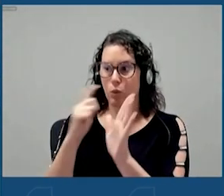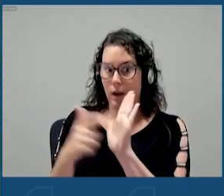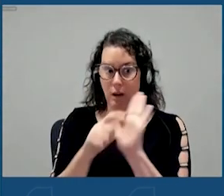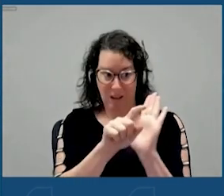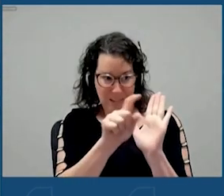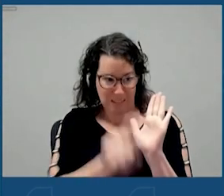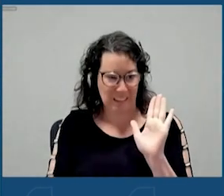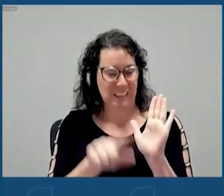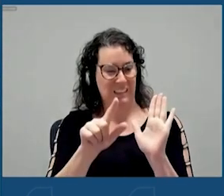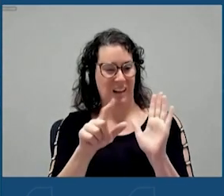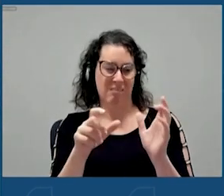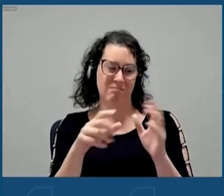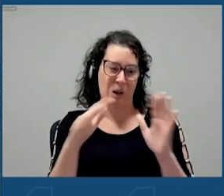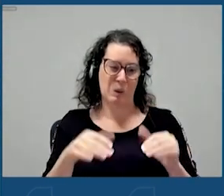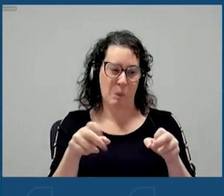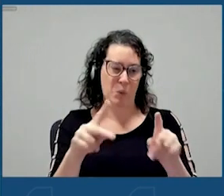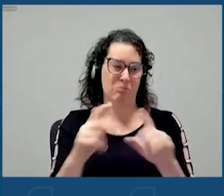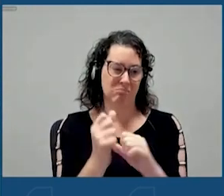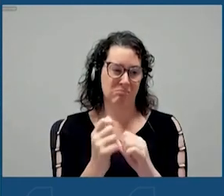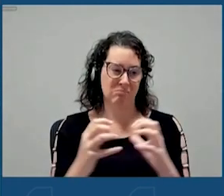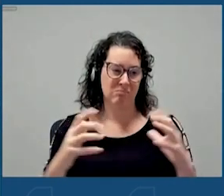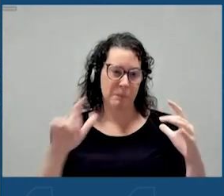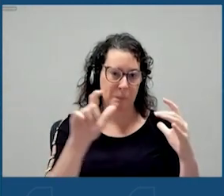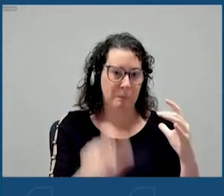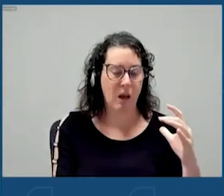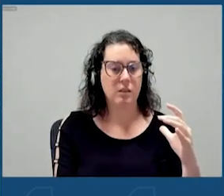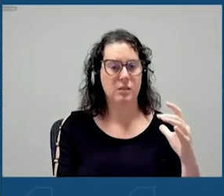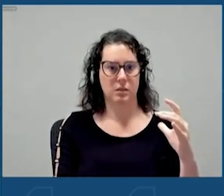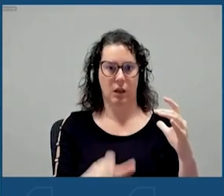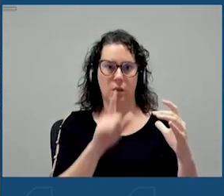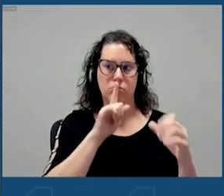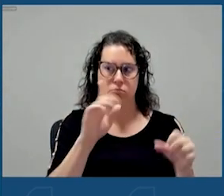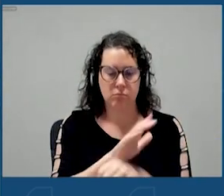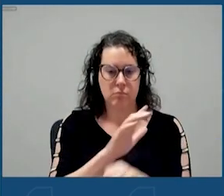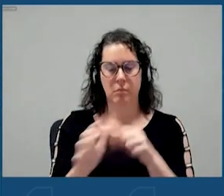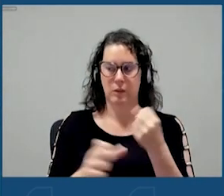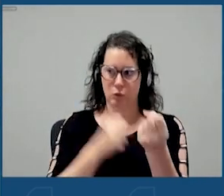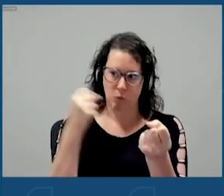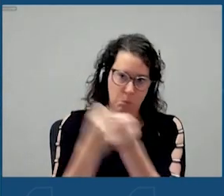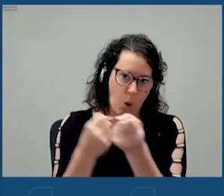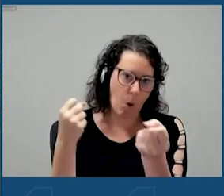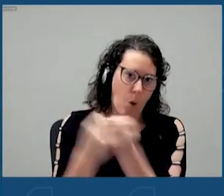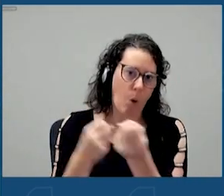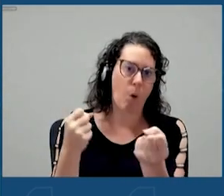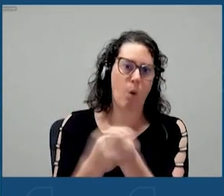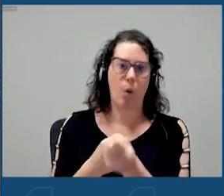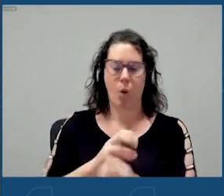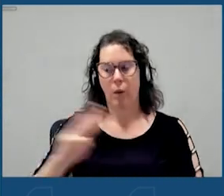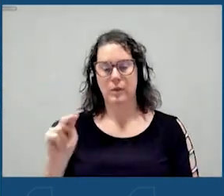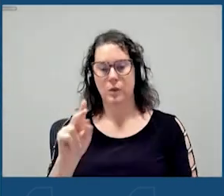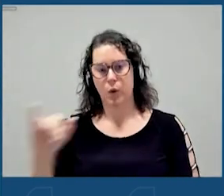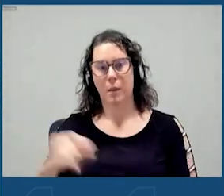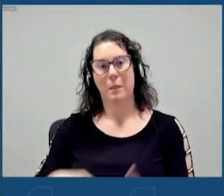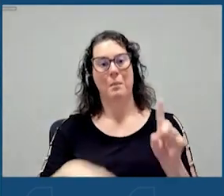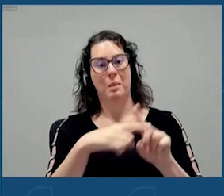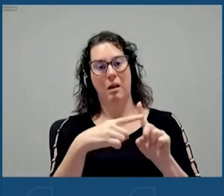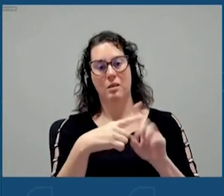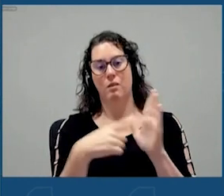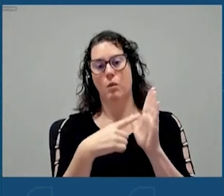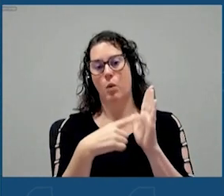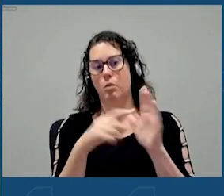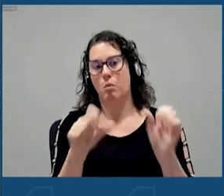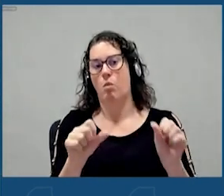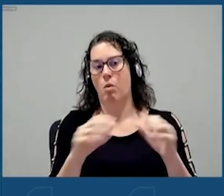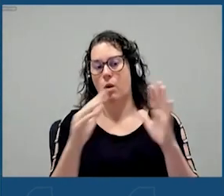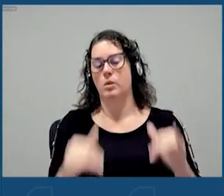expand housing opportunities in our region and is a true champion for Western New York and affordable housing. Because